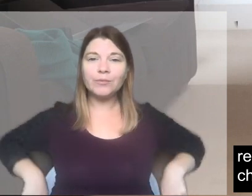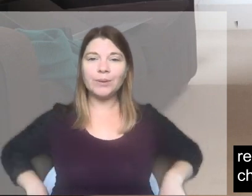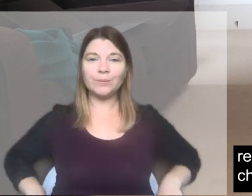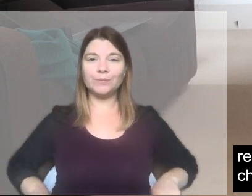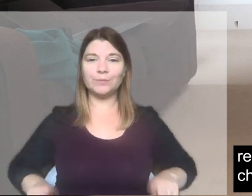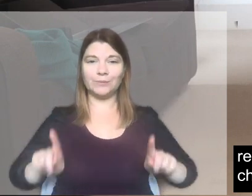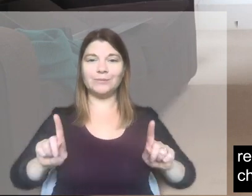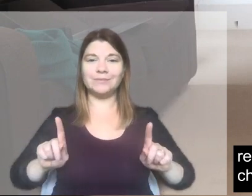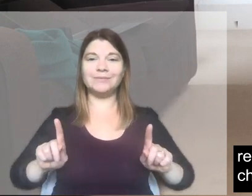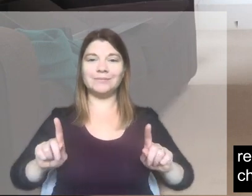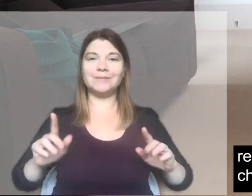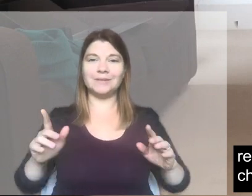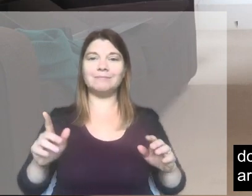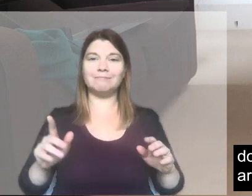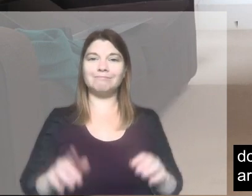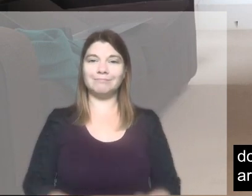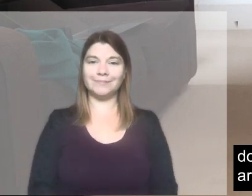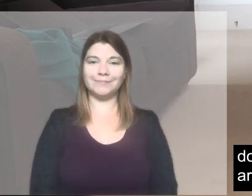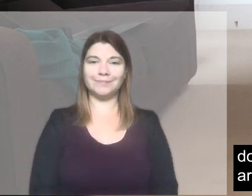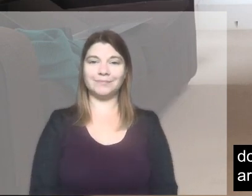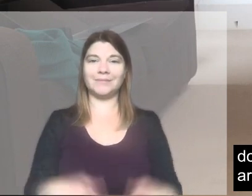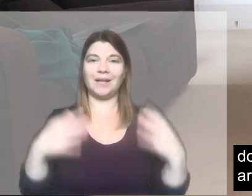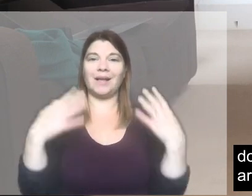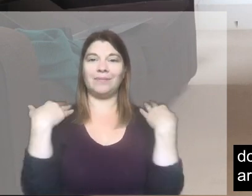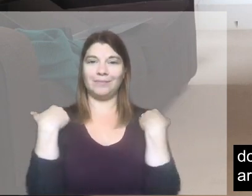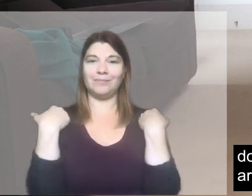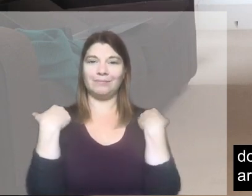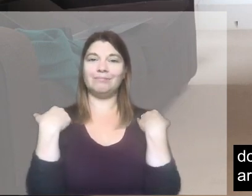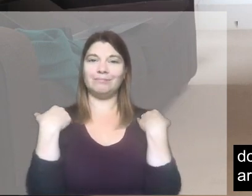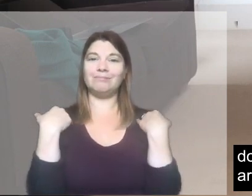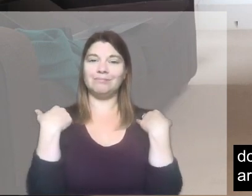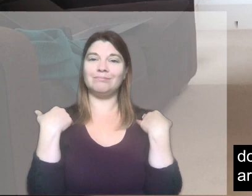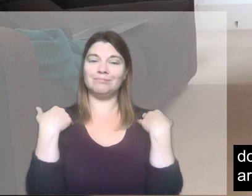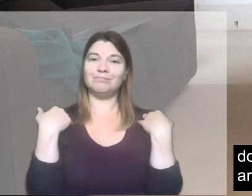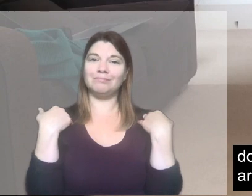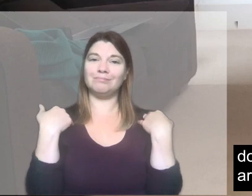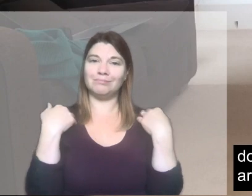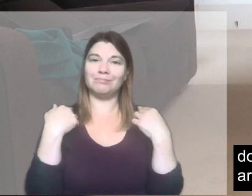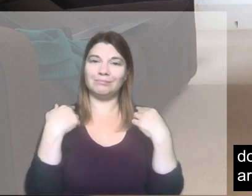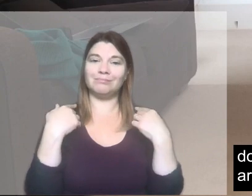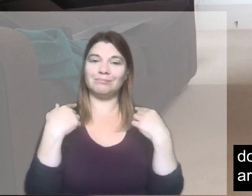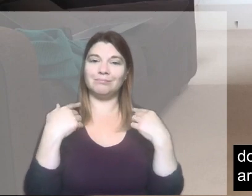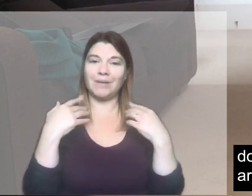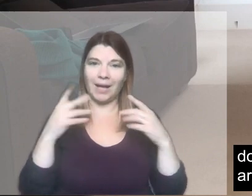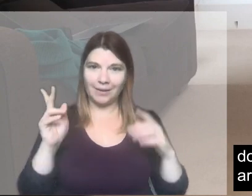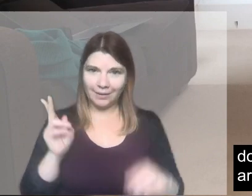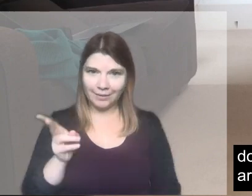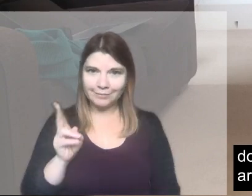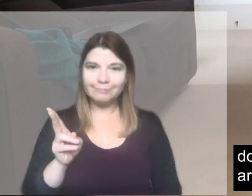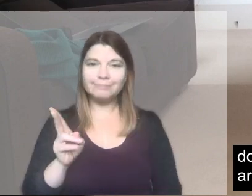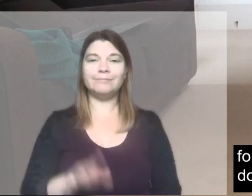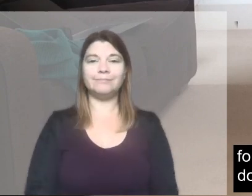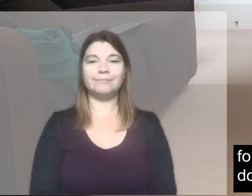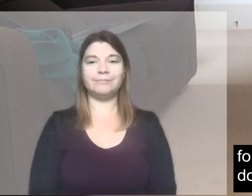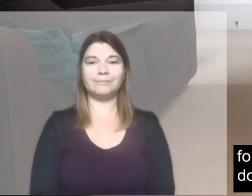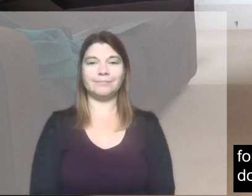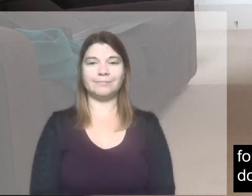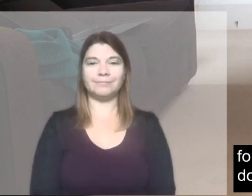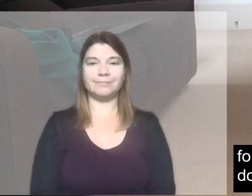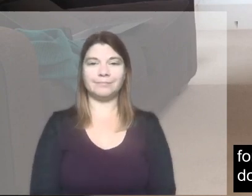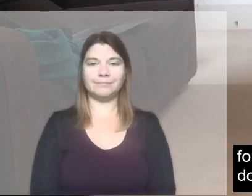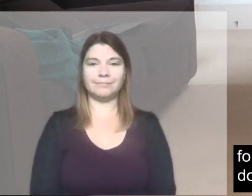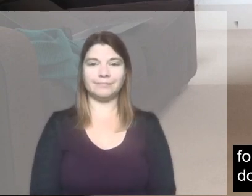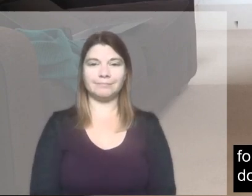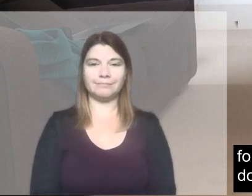and then bringing my elbows back down towards my rib cage again. So hands are on the shoulders, elbows reach